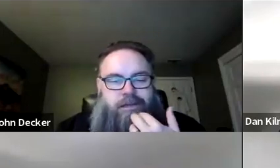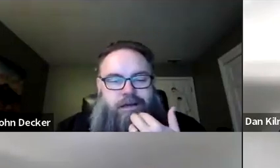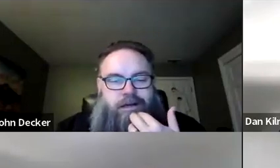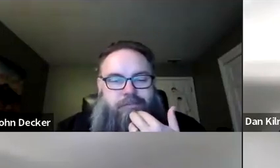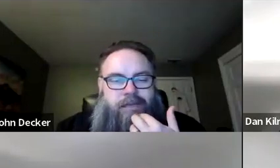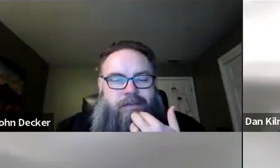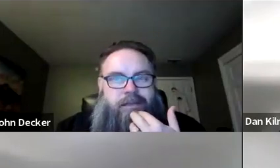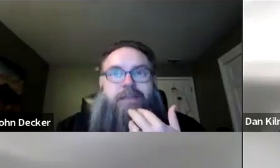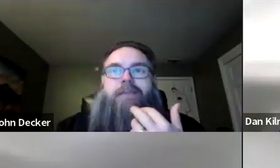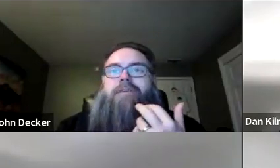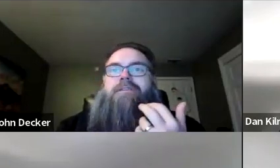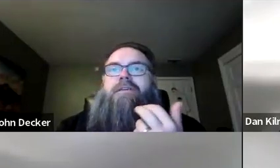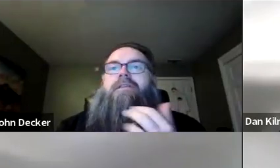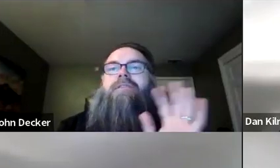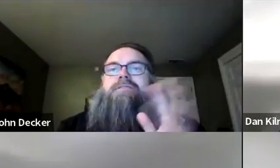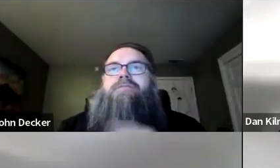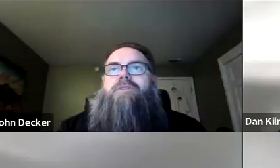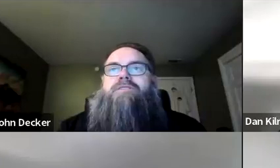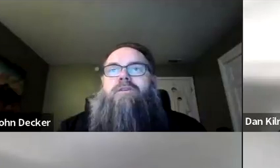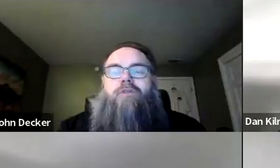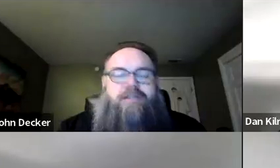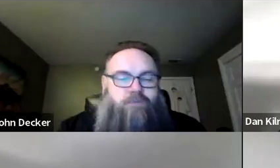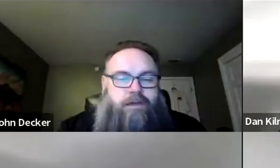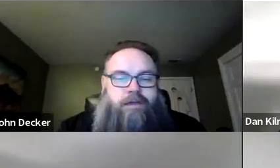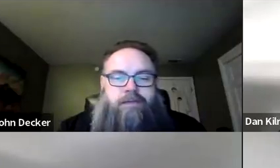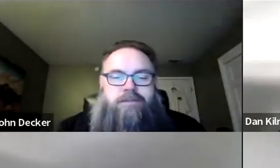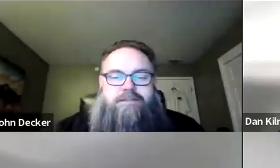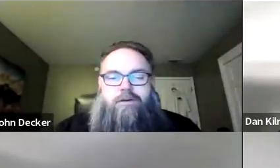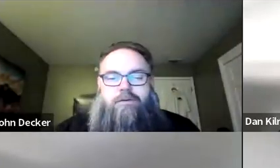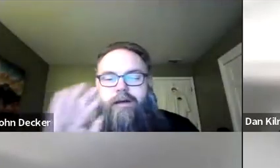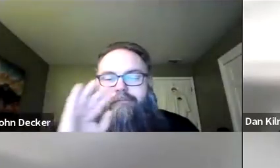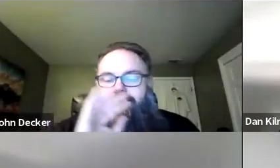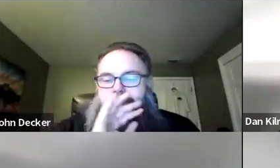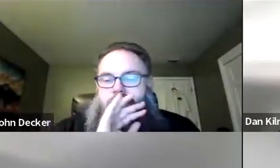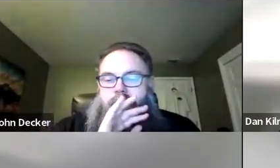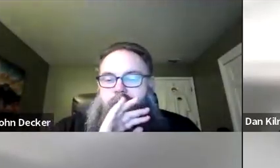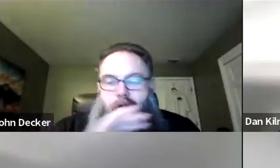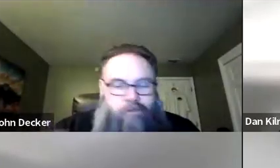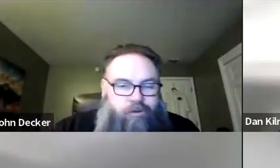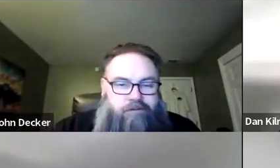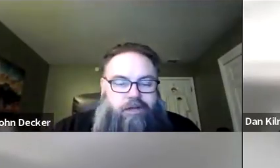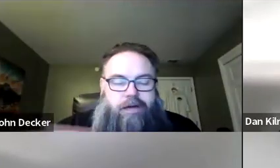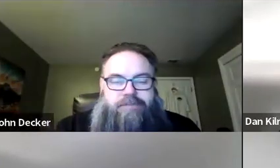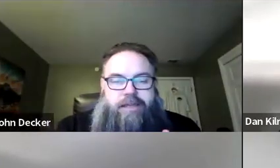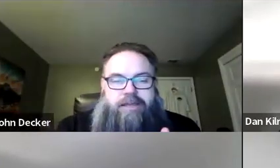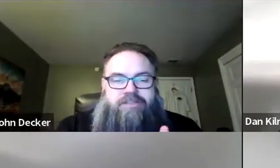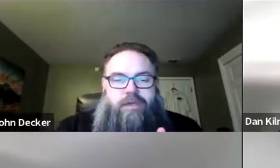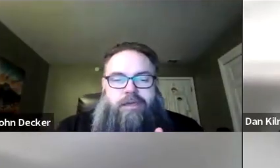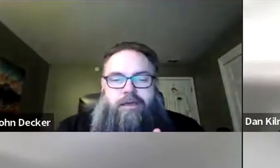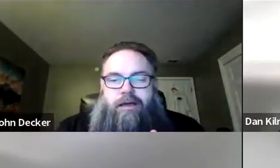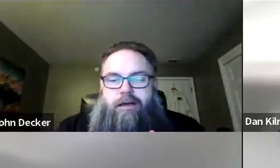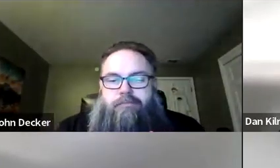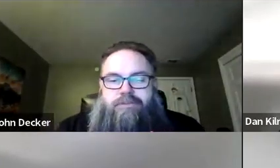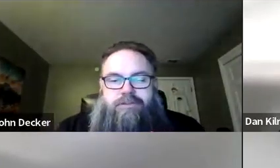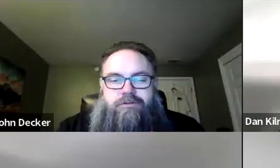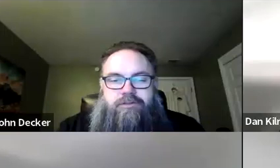codes, and any of these ones that are crosswalking. So hopefully we'll give a good update next